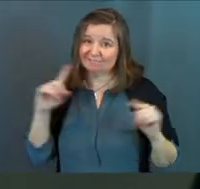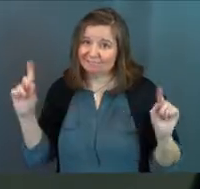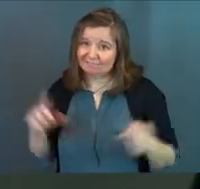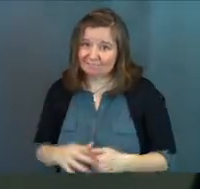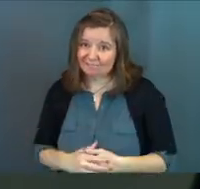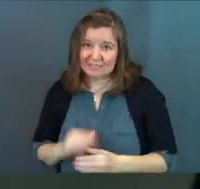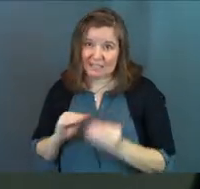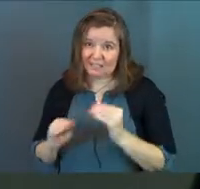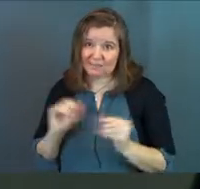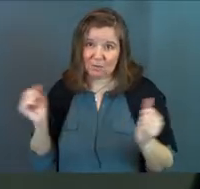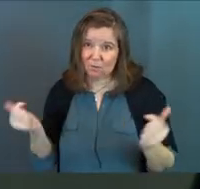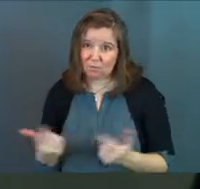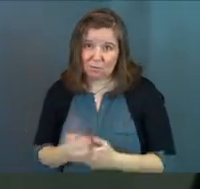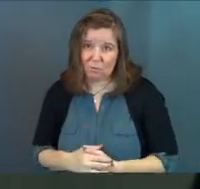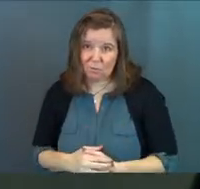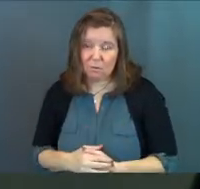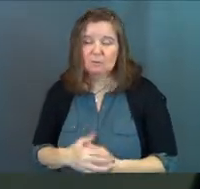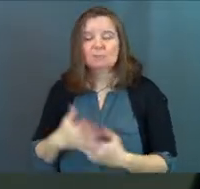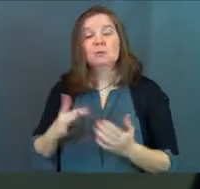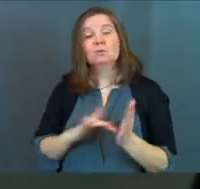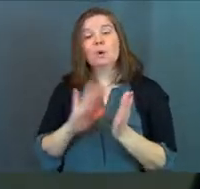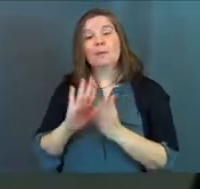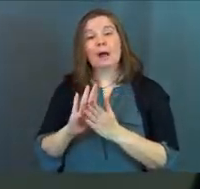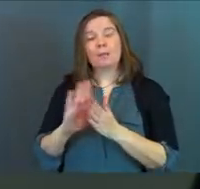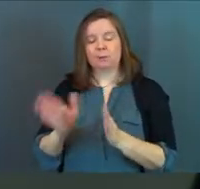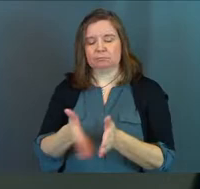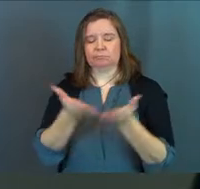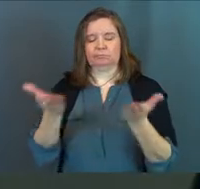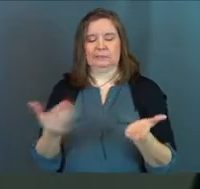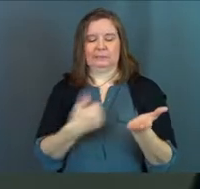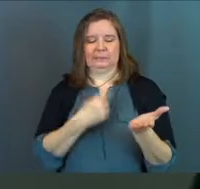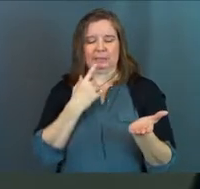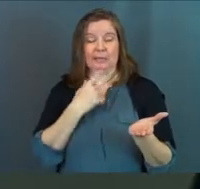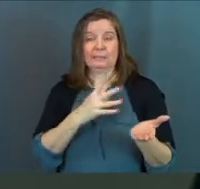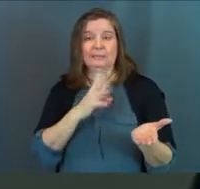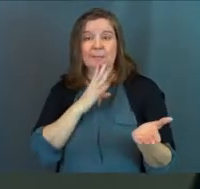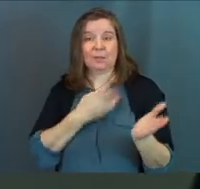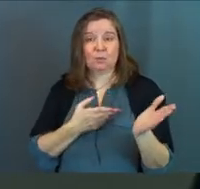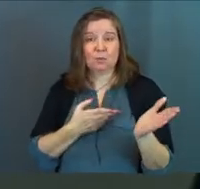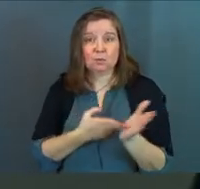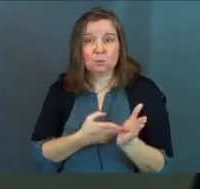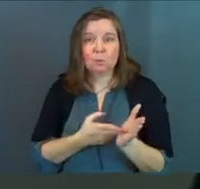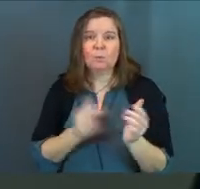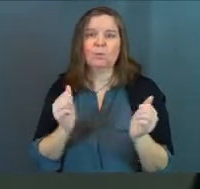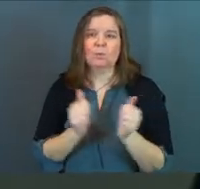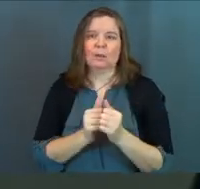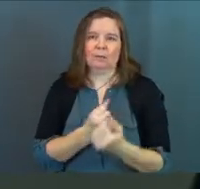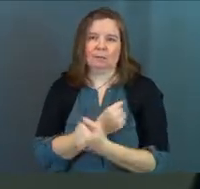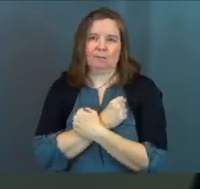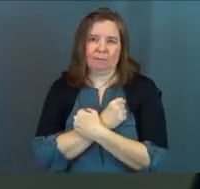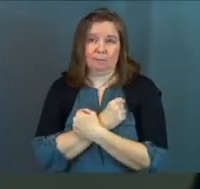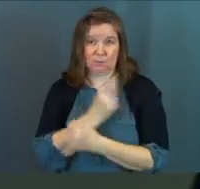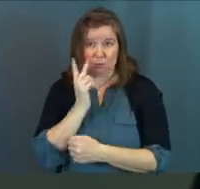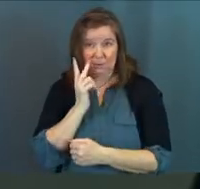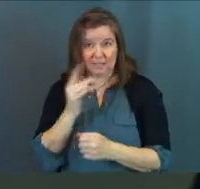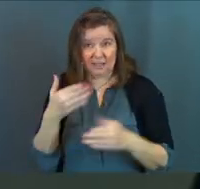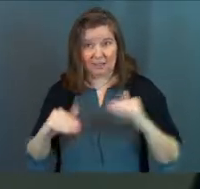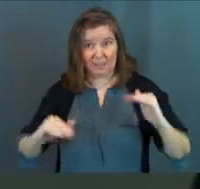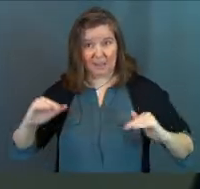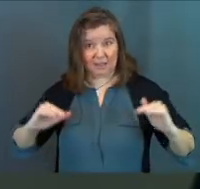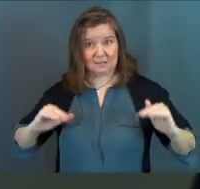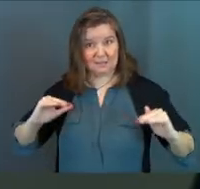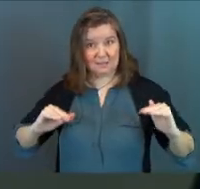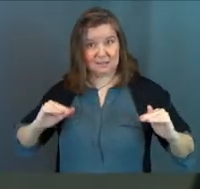all. So the Bible comes along and says, speak the truth in love. Do you see the balance